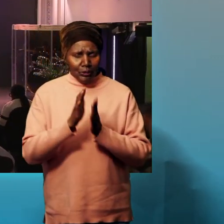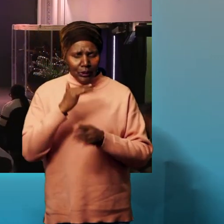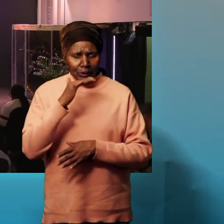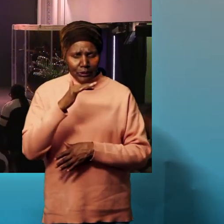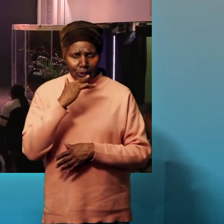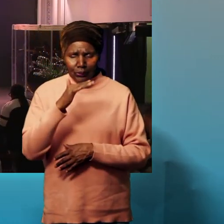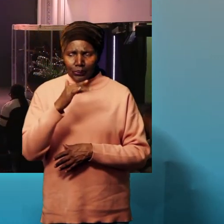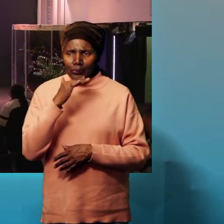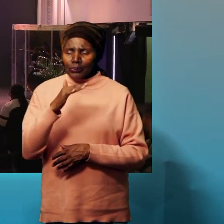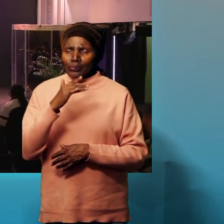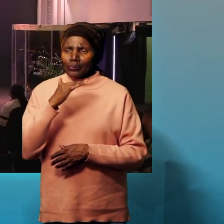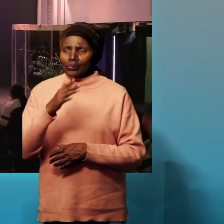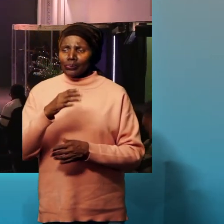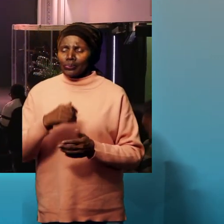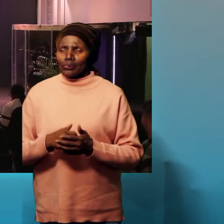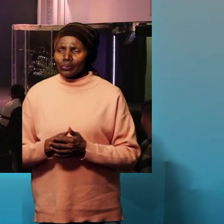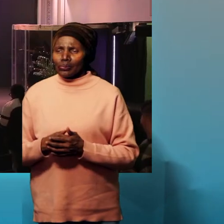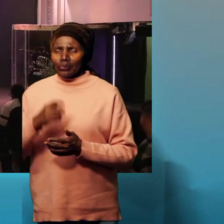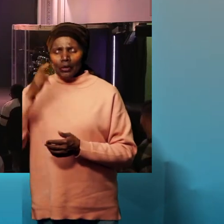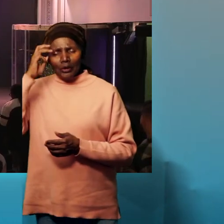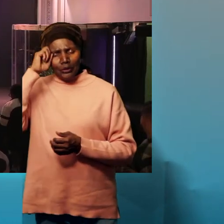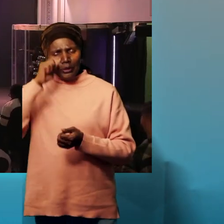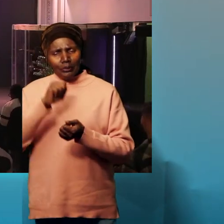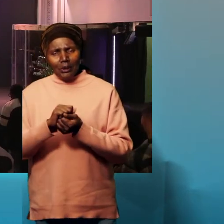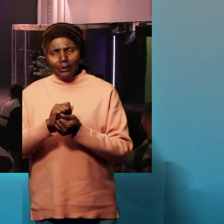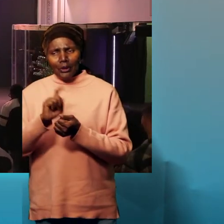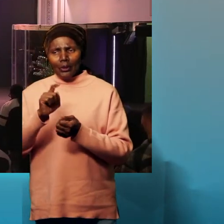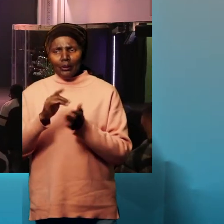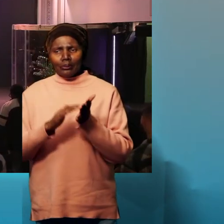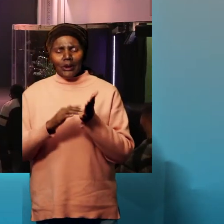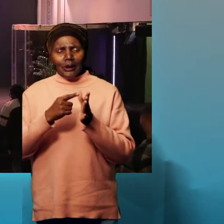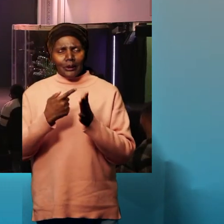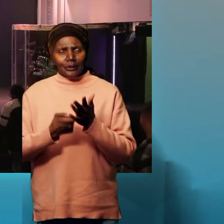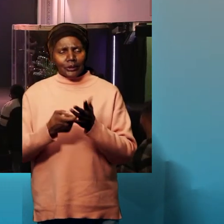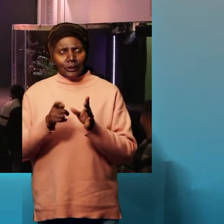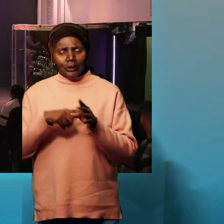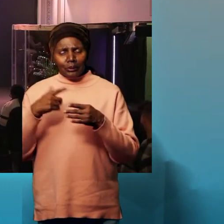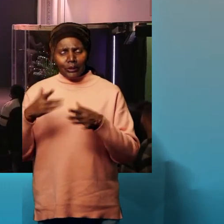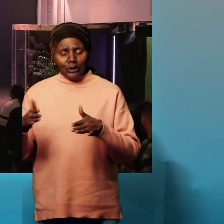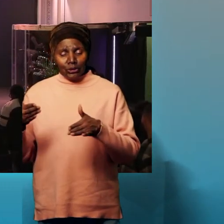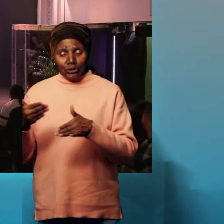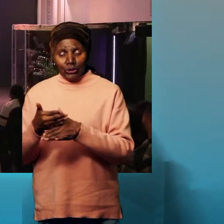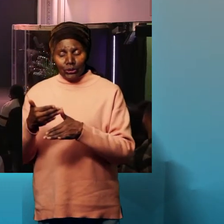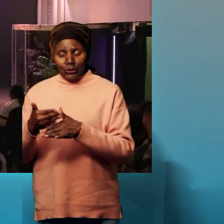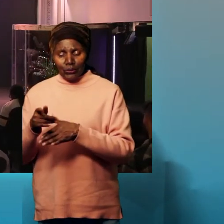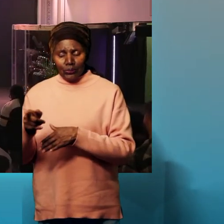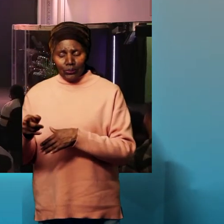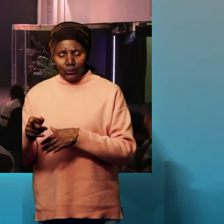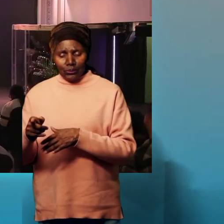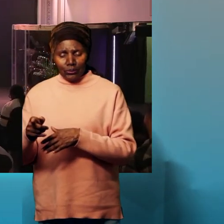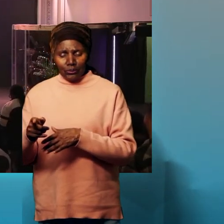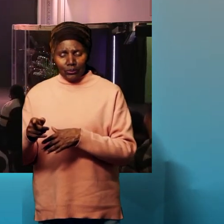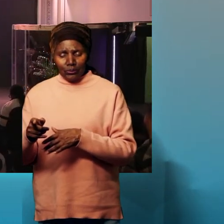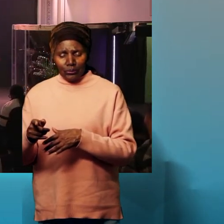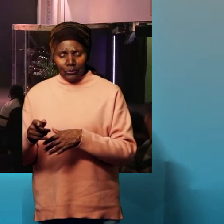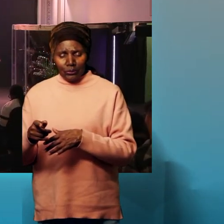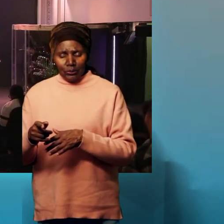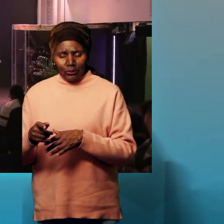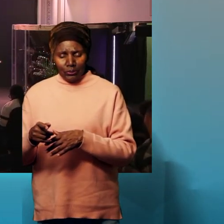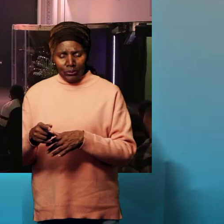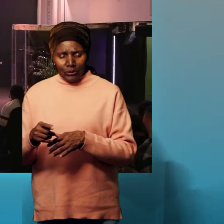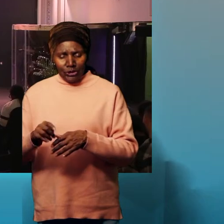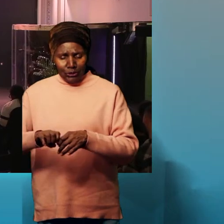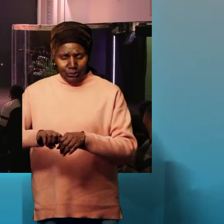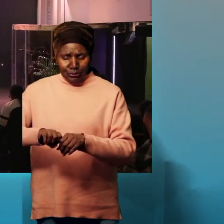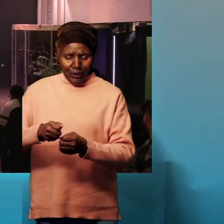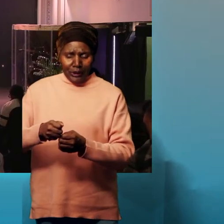we remember what Mary did before Jesus' feet, how she poured out her precious oil